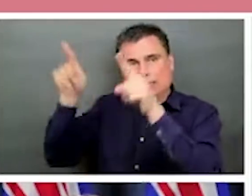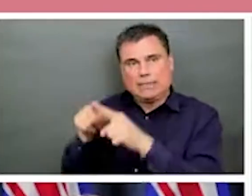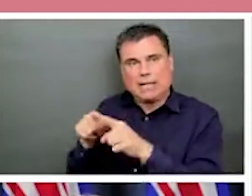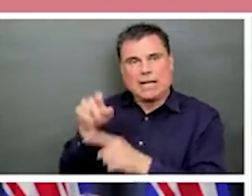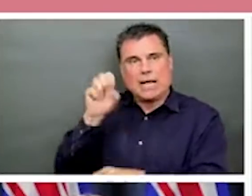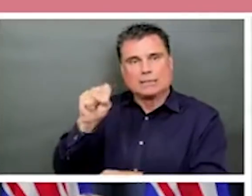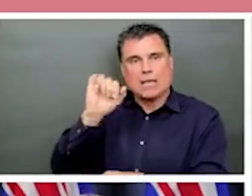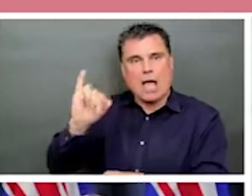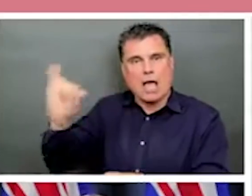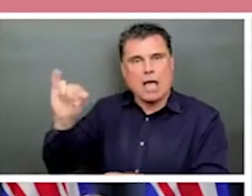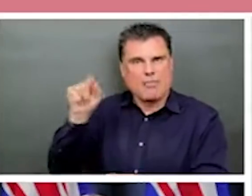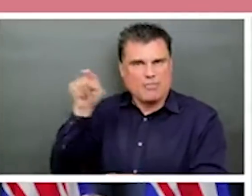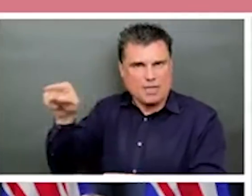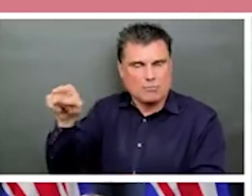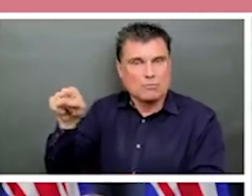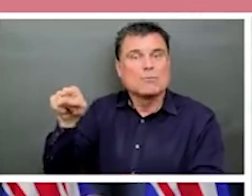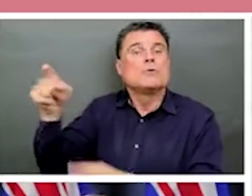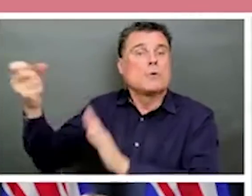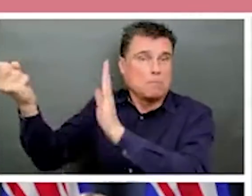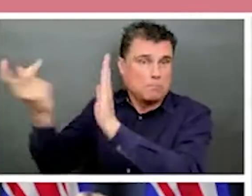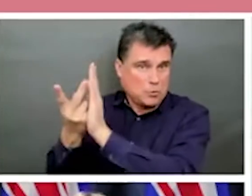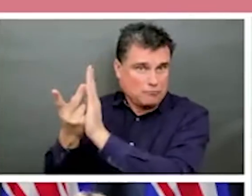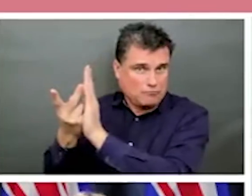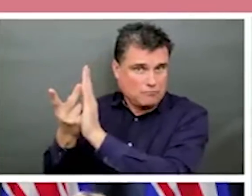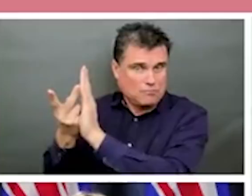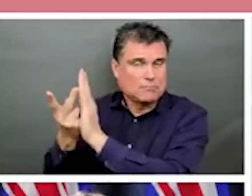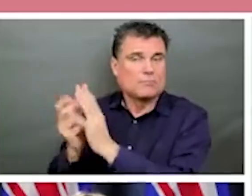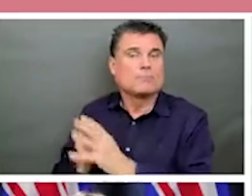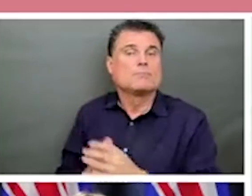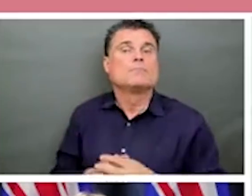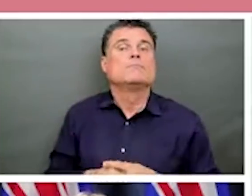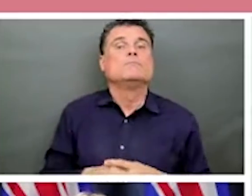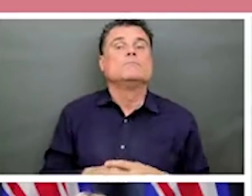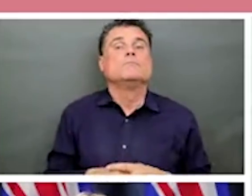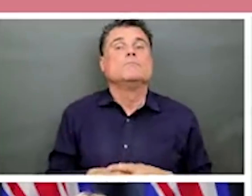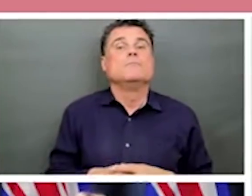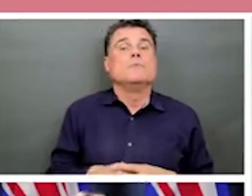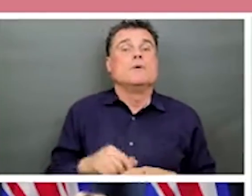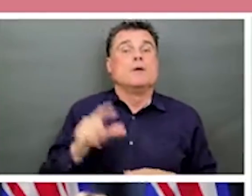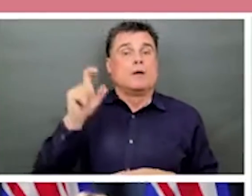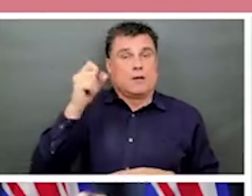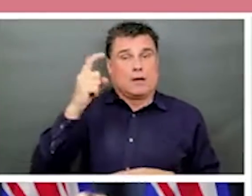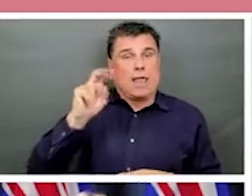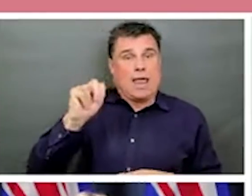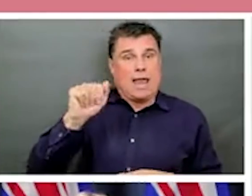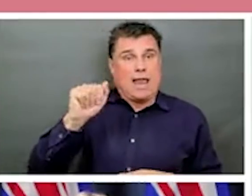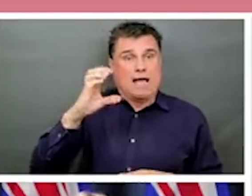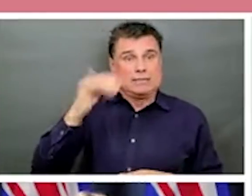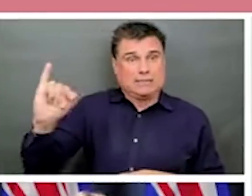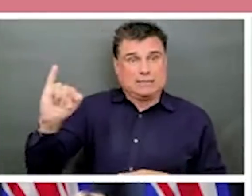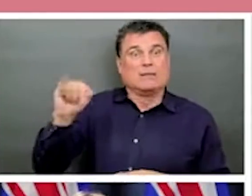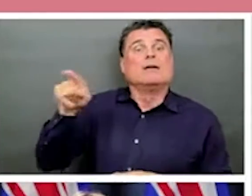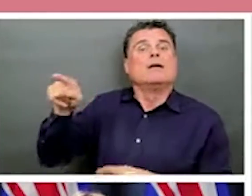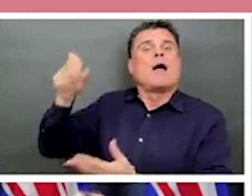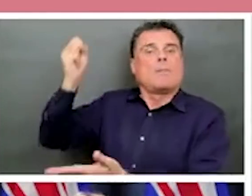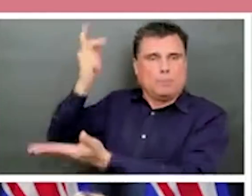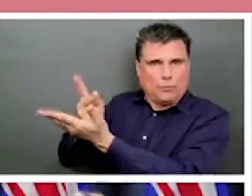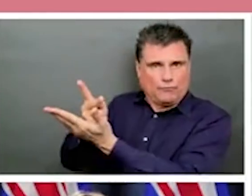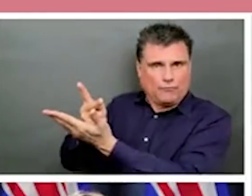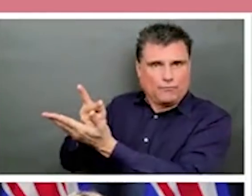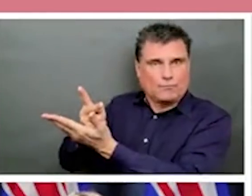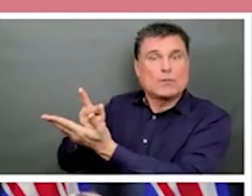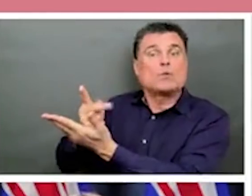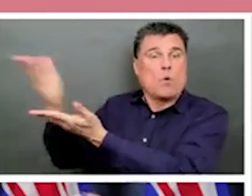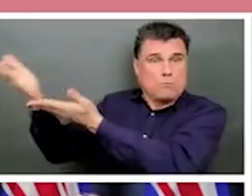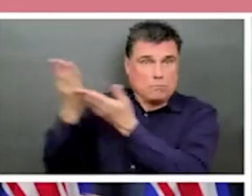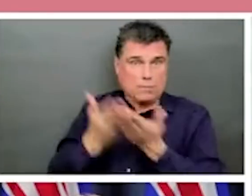18. And our BC Immunization Committee has been tasked with providing us with the best advice of where